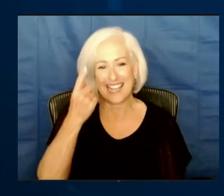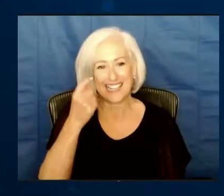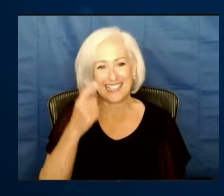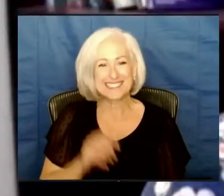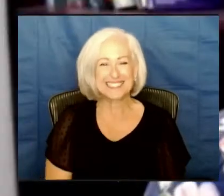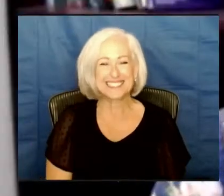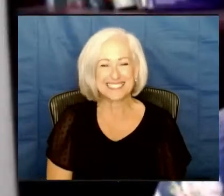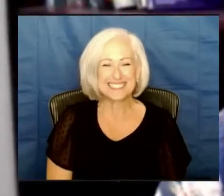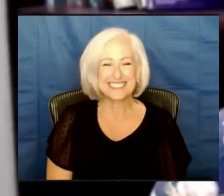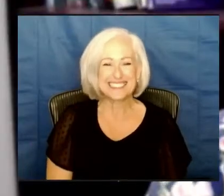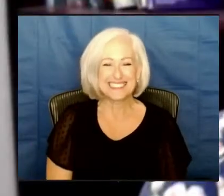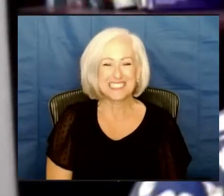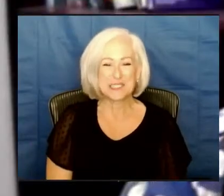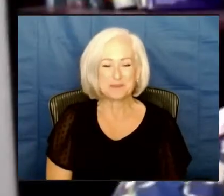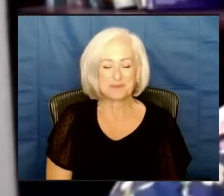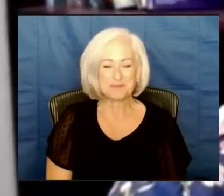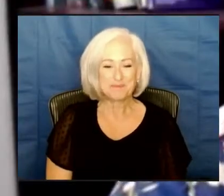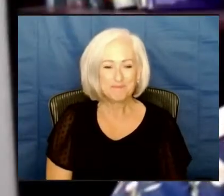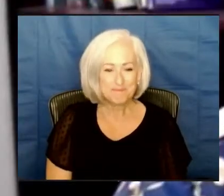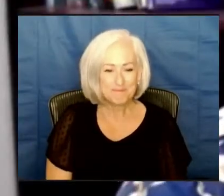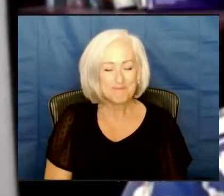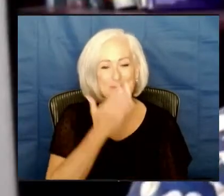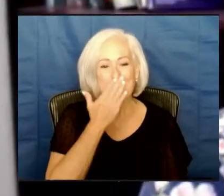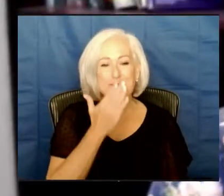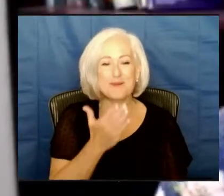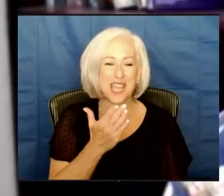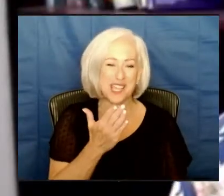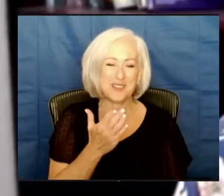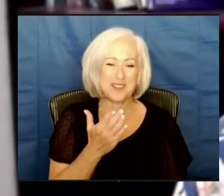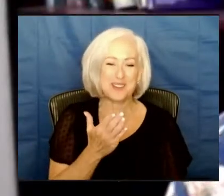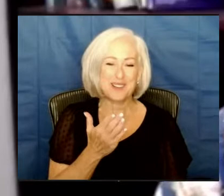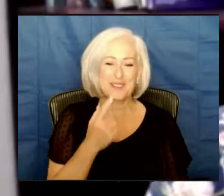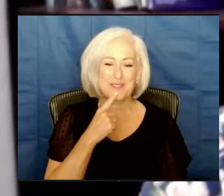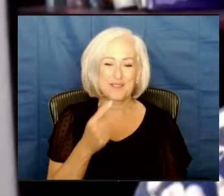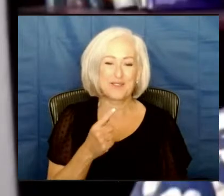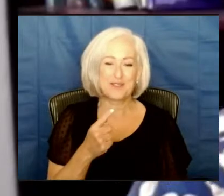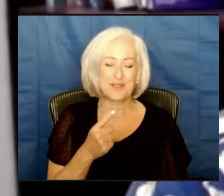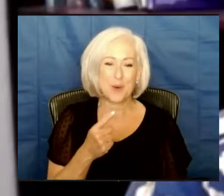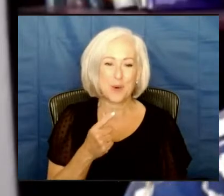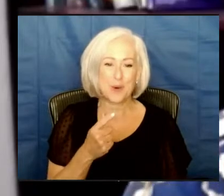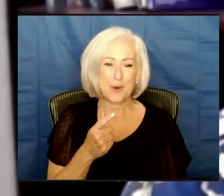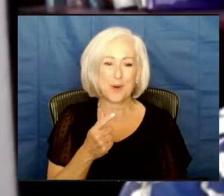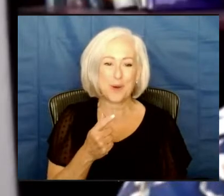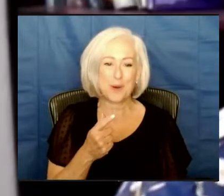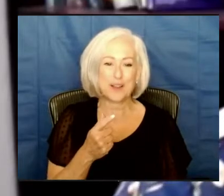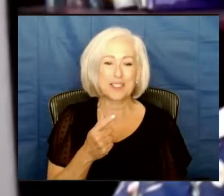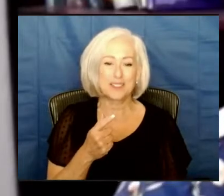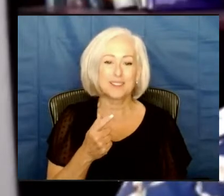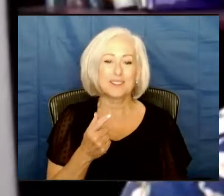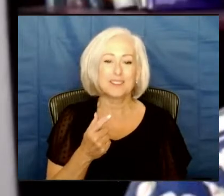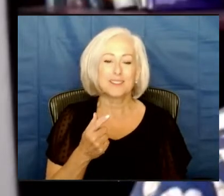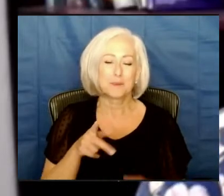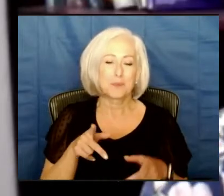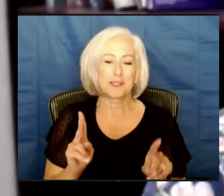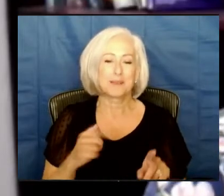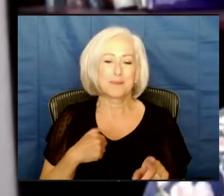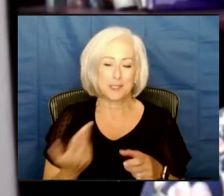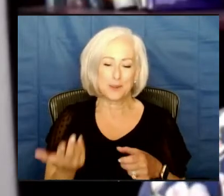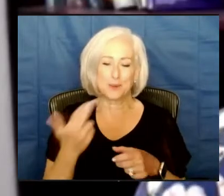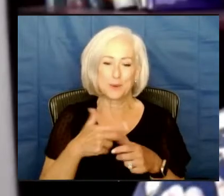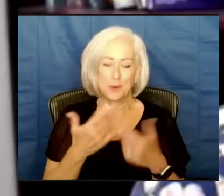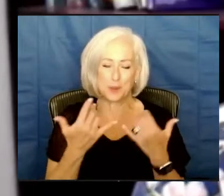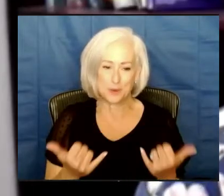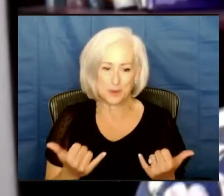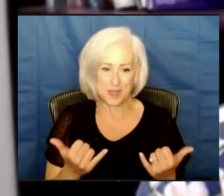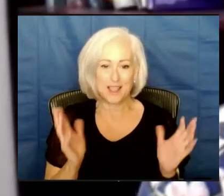ahead. Thank you so much for having us here, having me here to talk about something that I